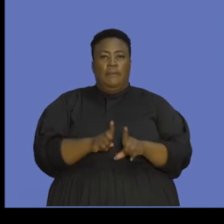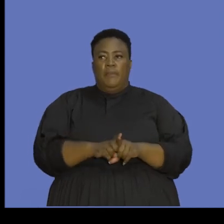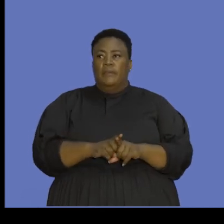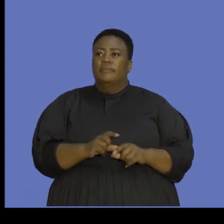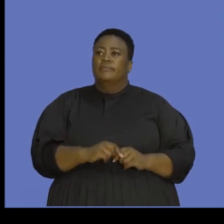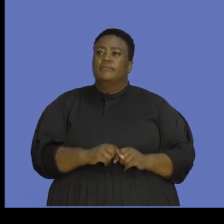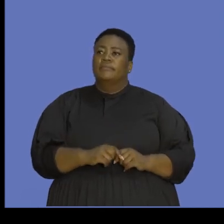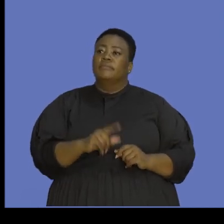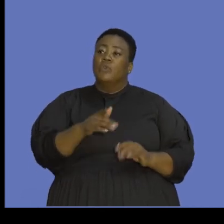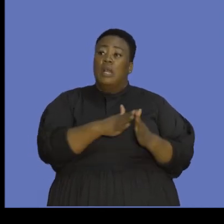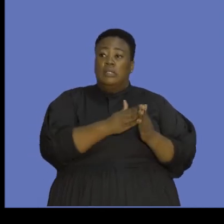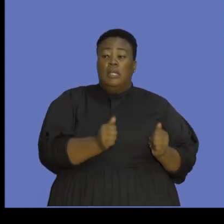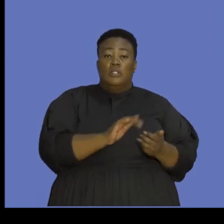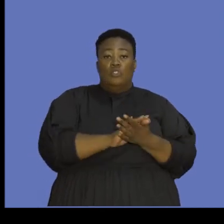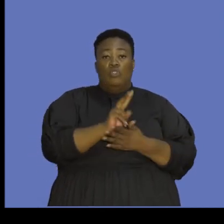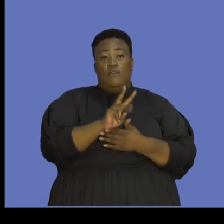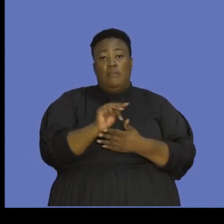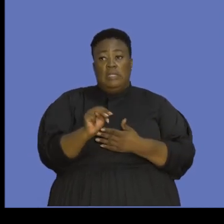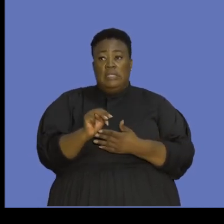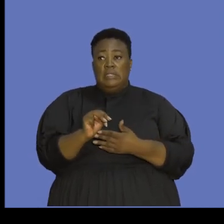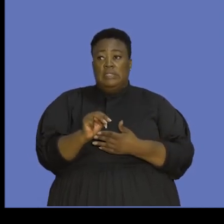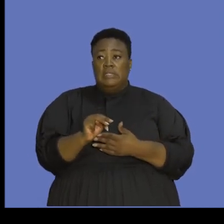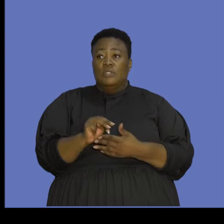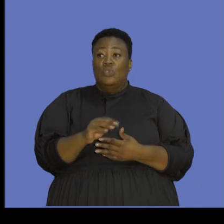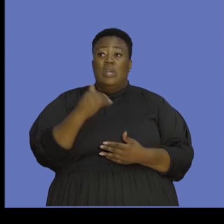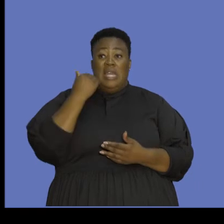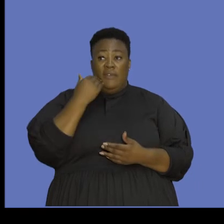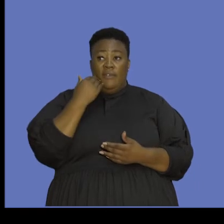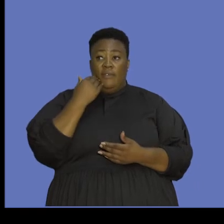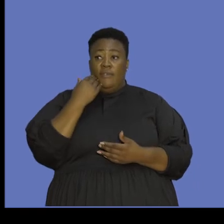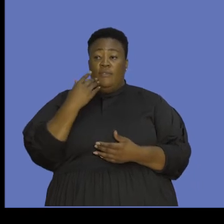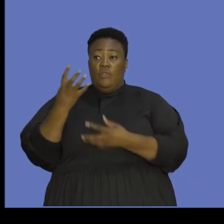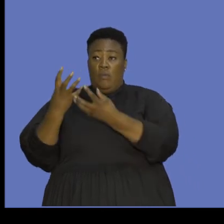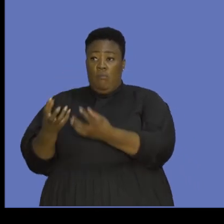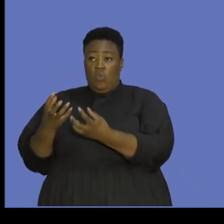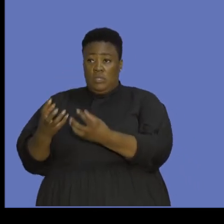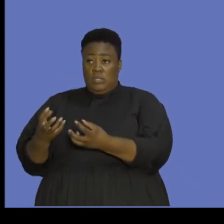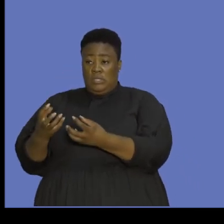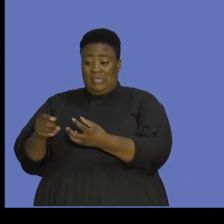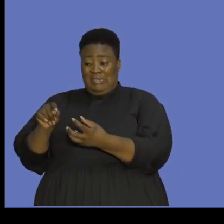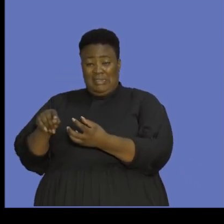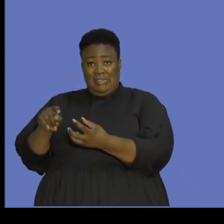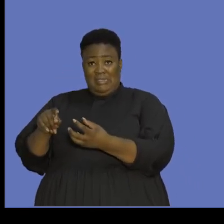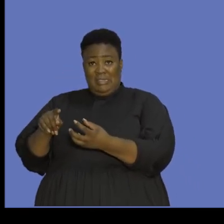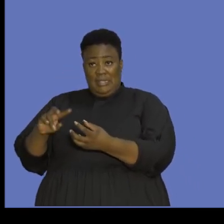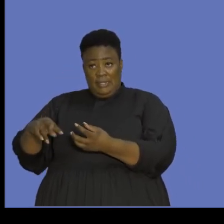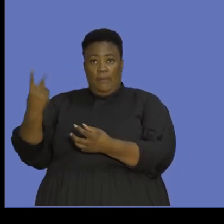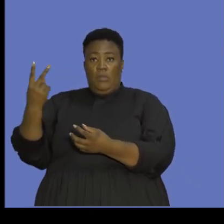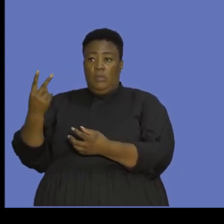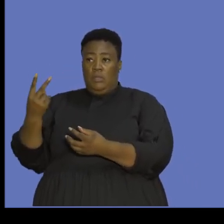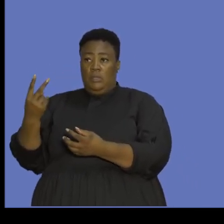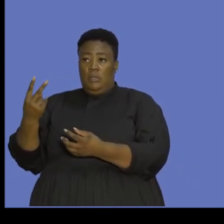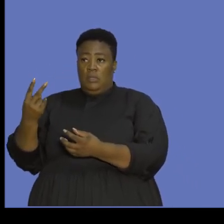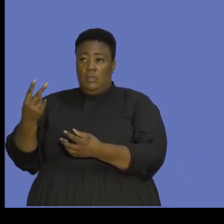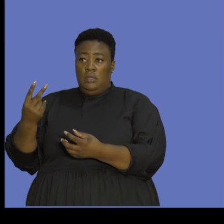thing, accelerates at 12 meters per second. Now it says if the mass of the object doubles,